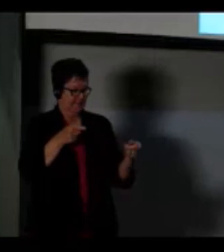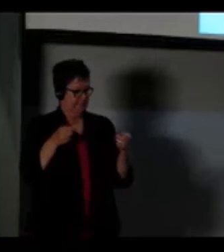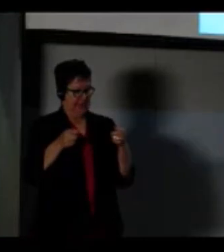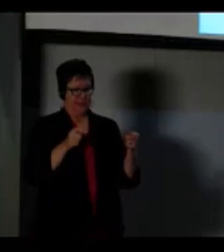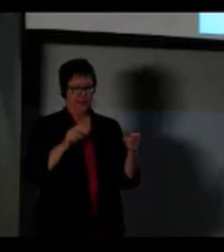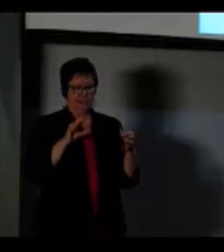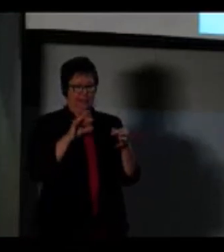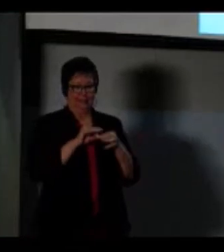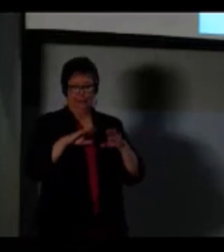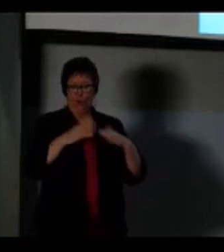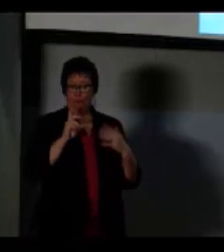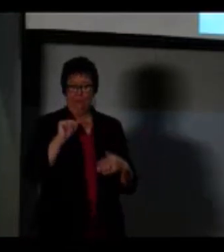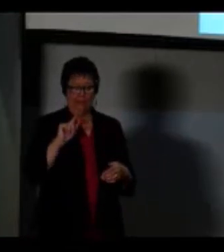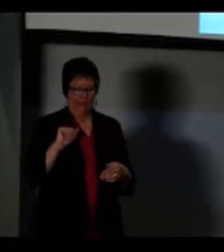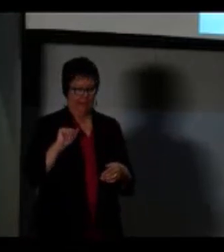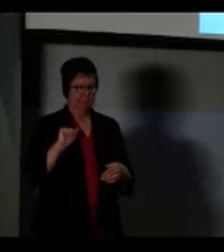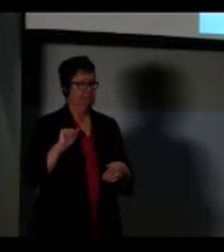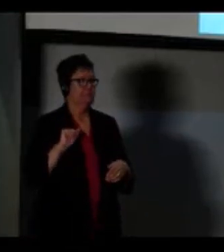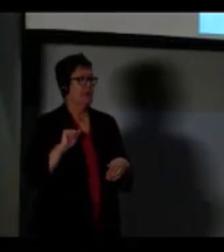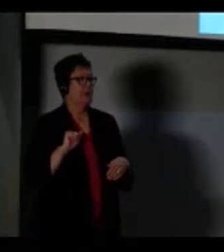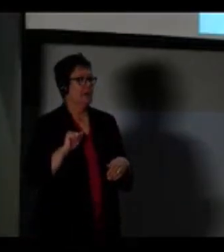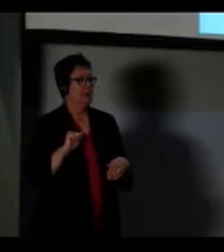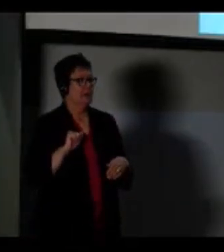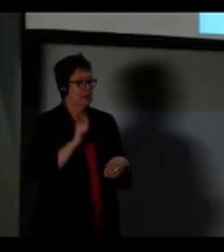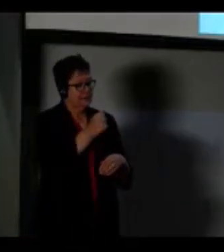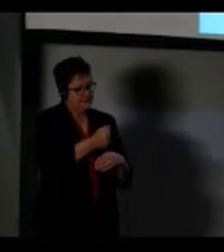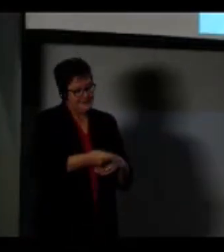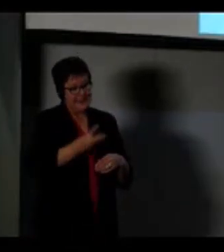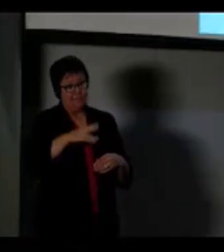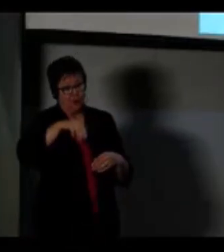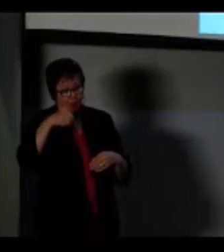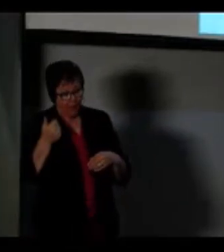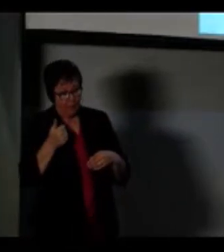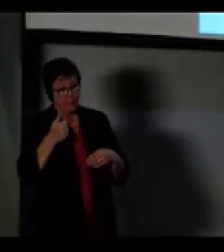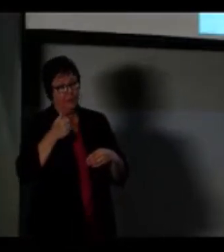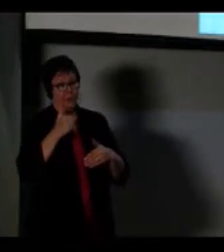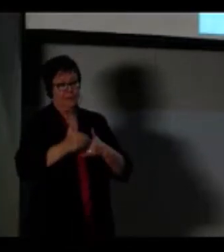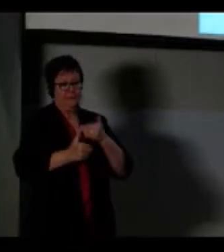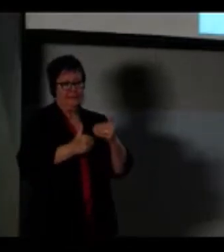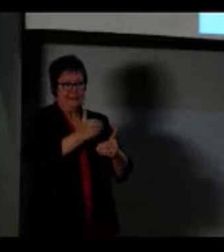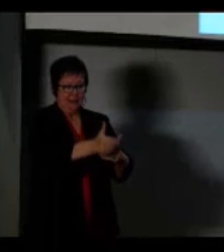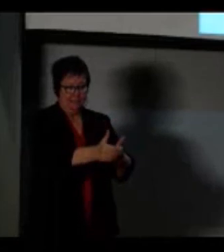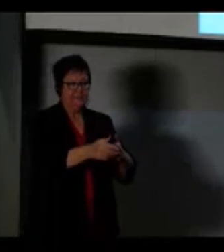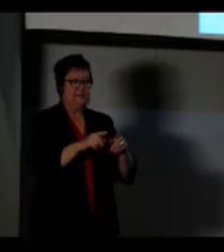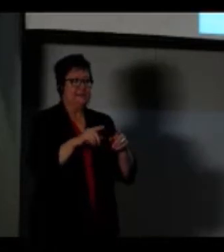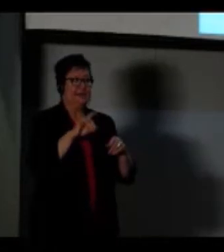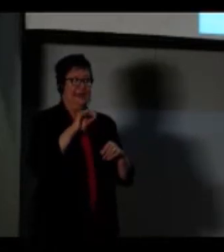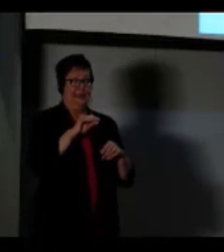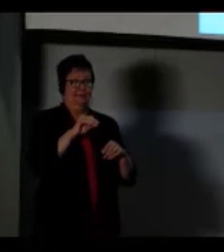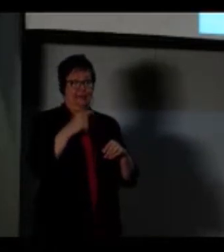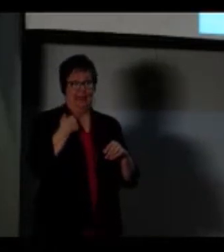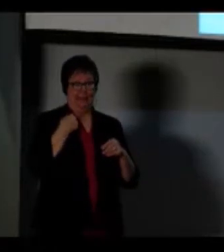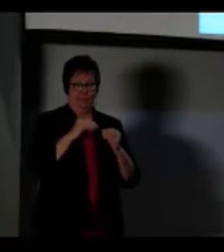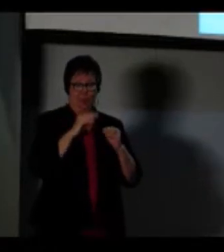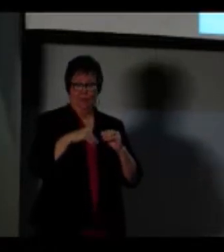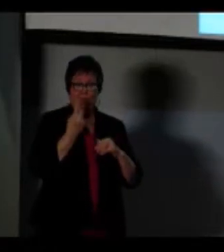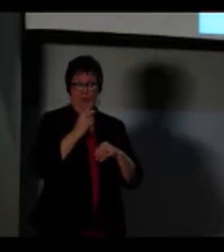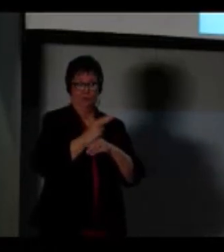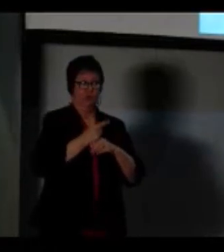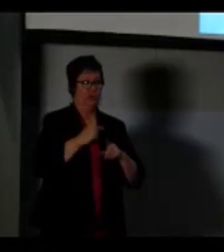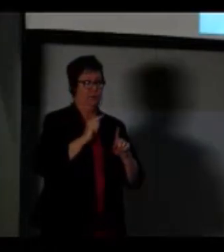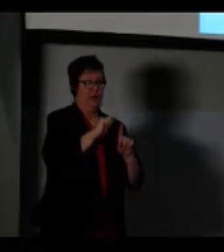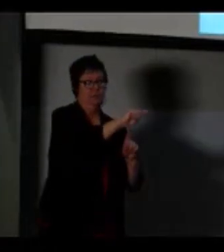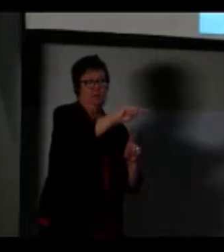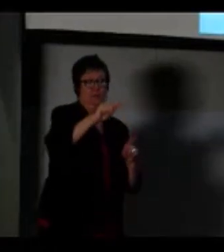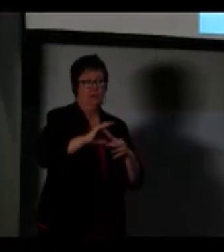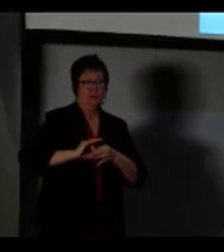there are a number of additional steps if you're doing it as part of a consortium of users.